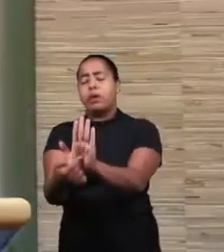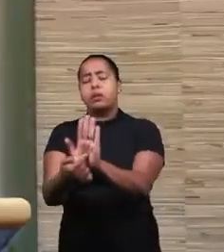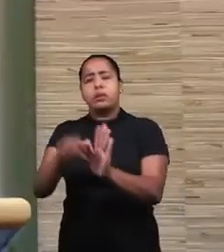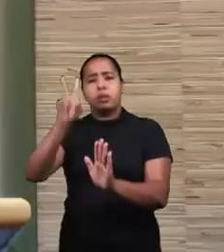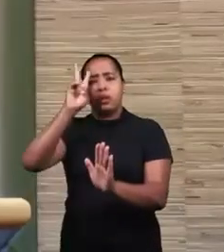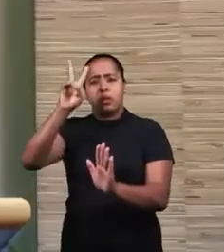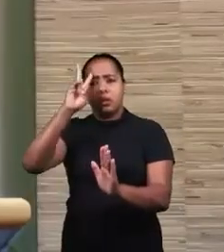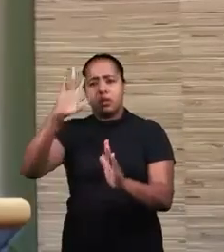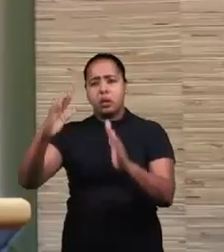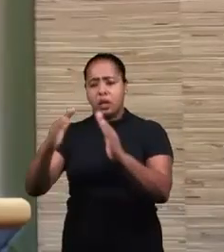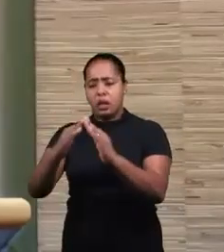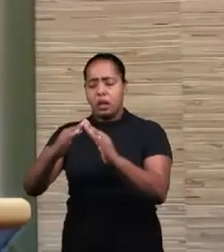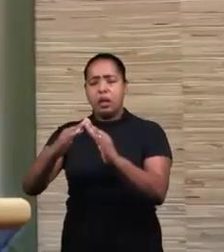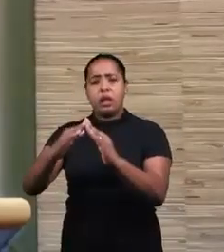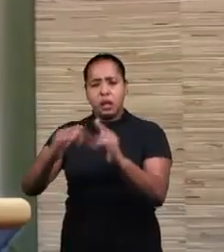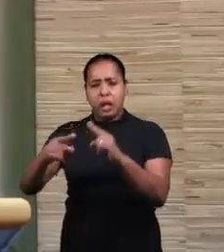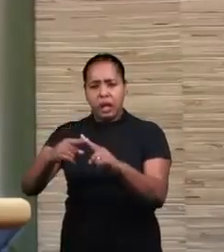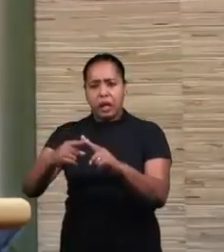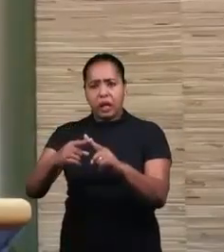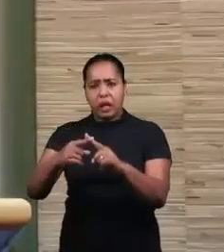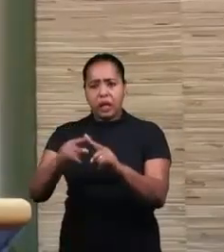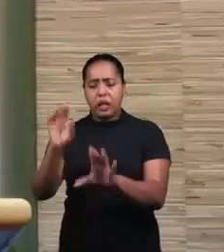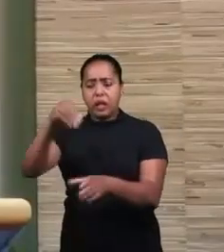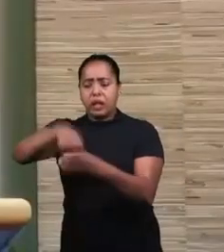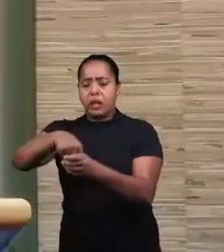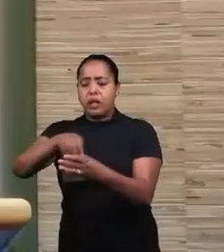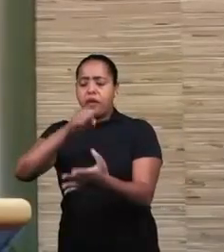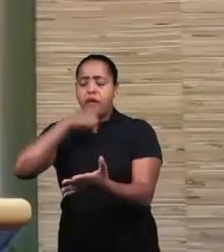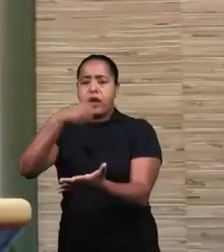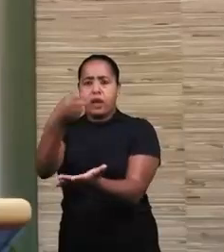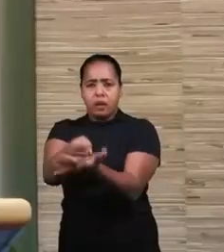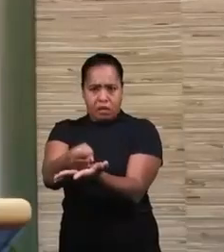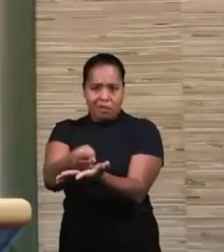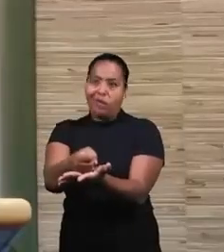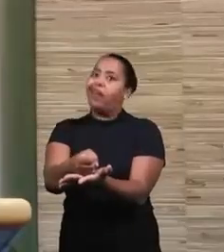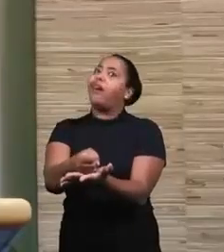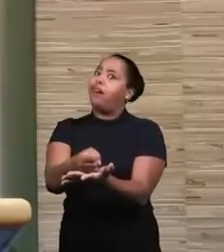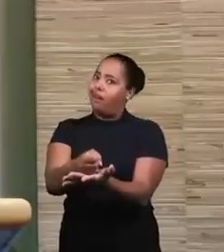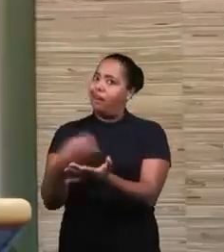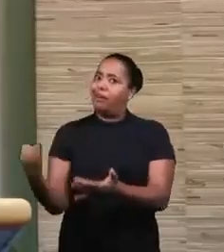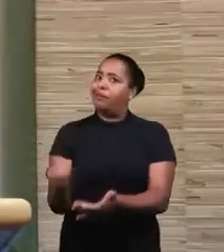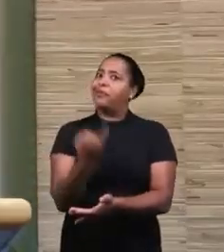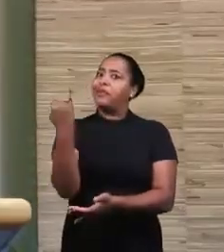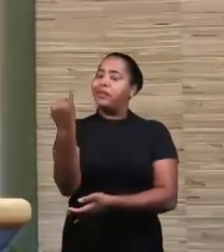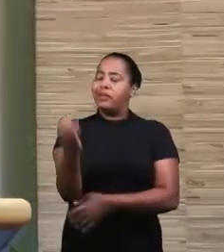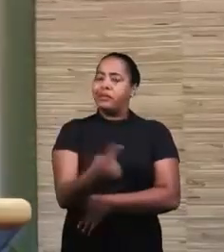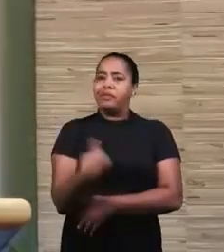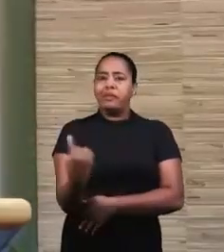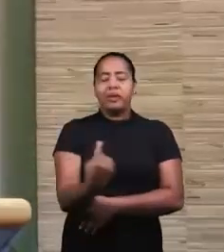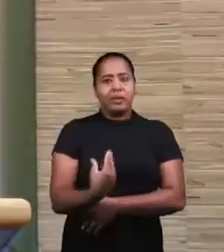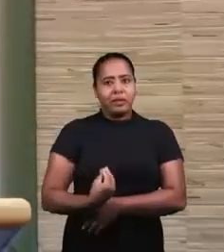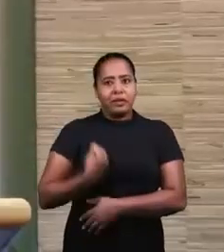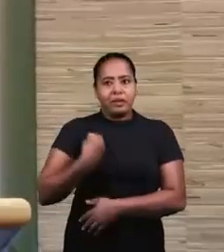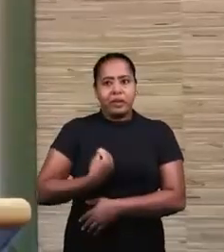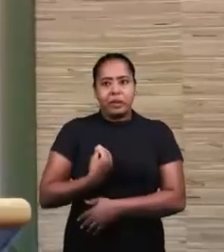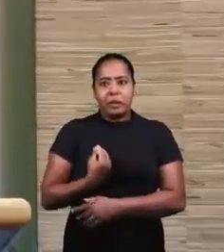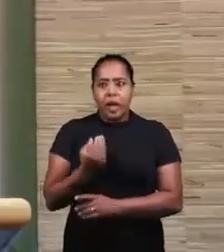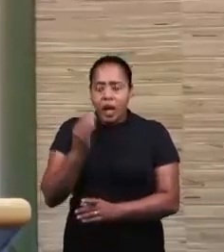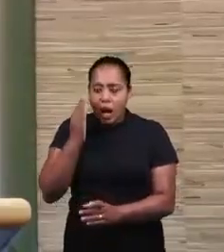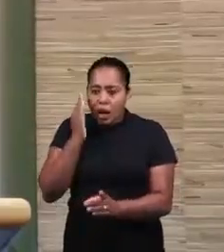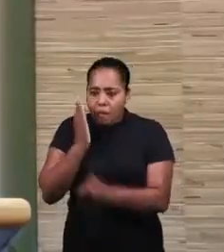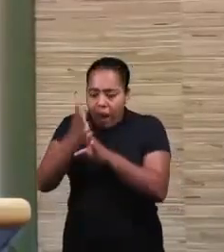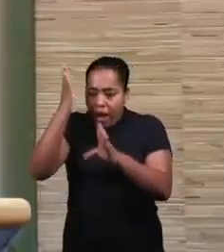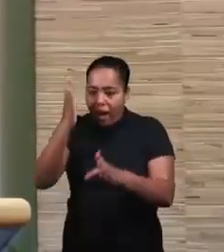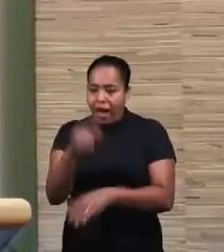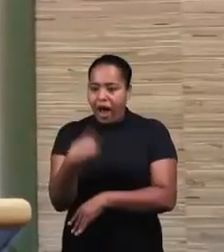history there of the church prophesied in the Old Testament. And that is important for us because we see